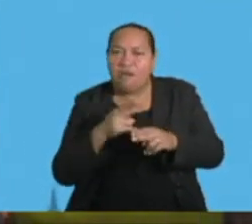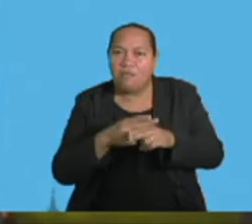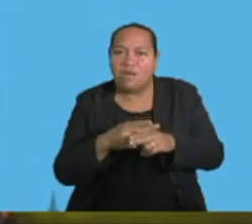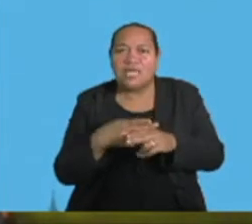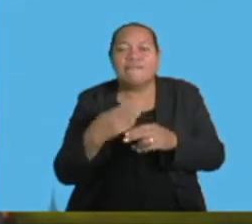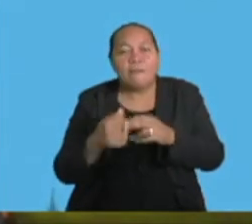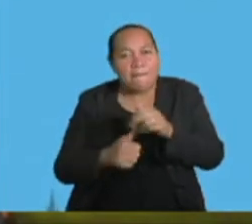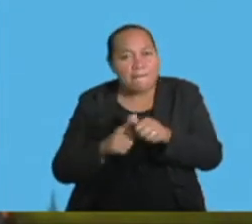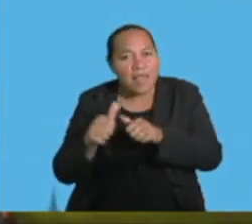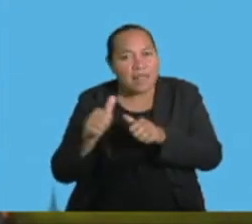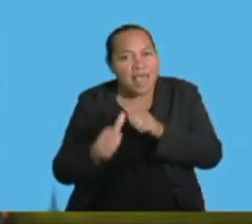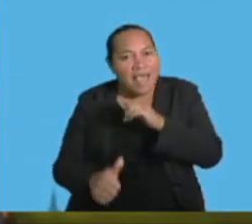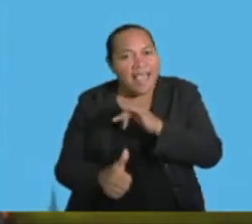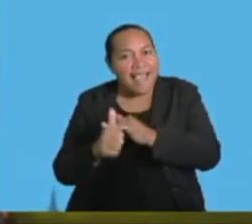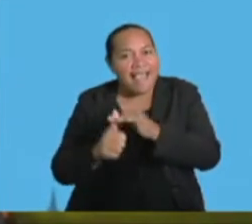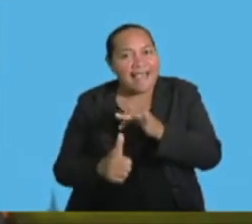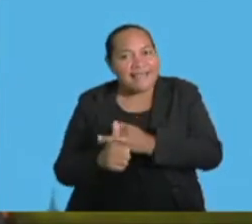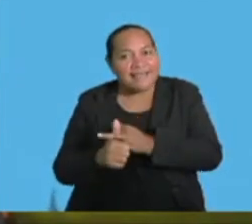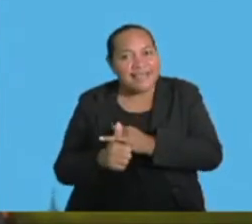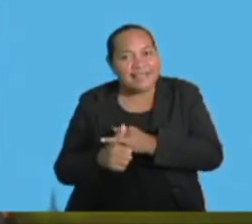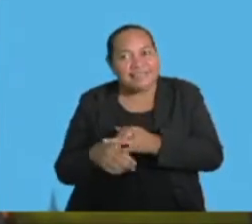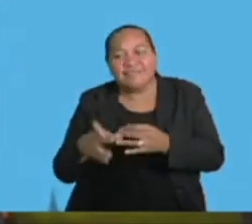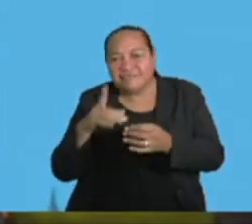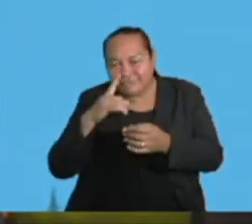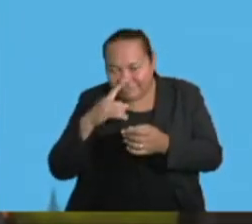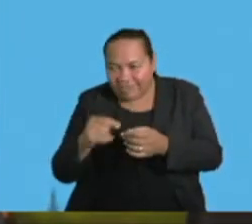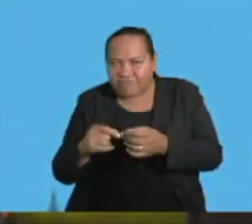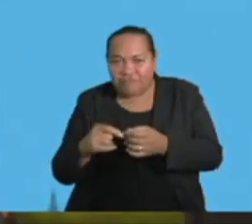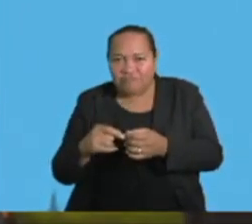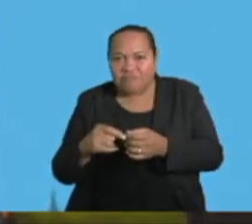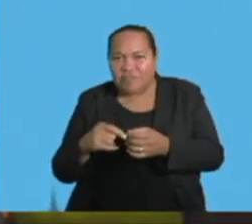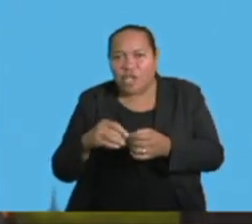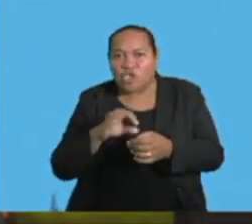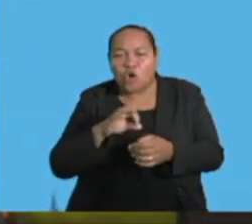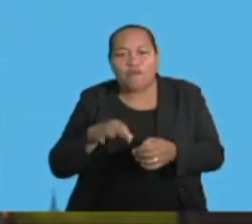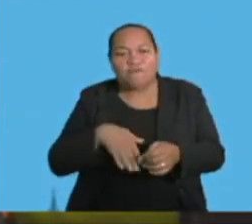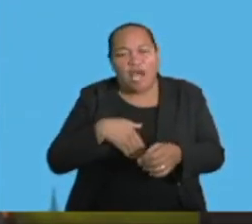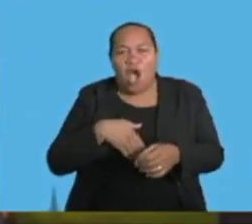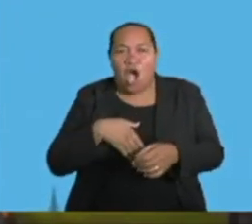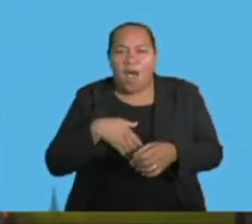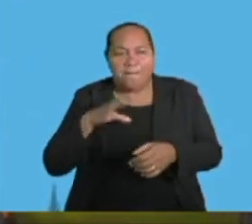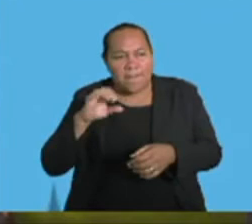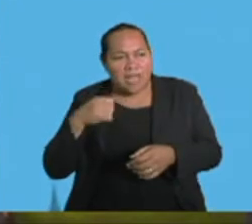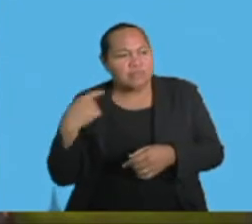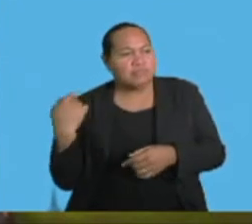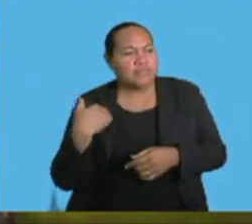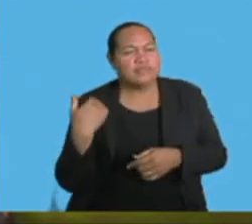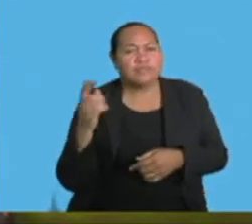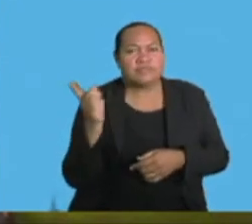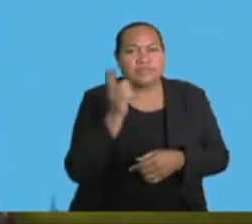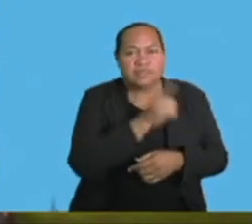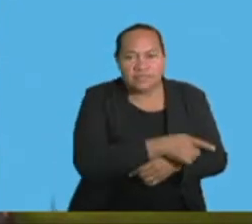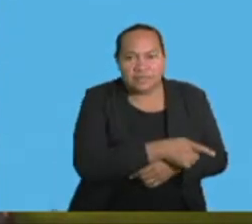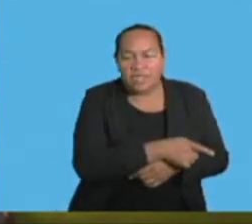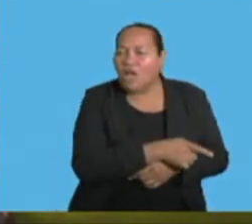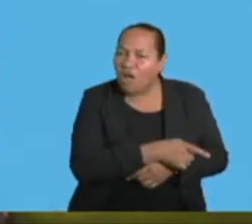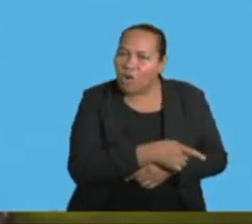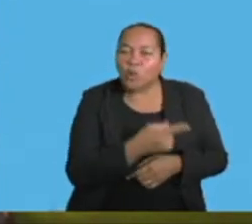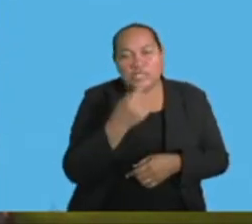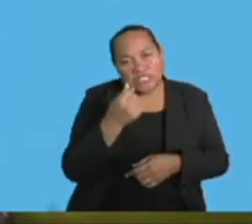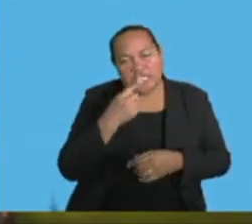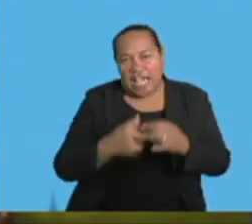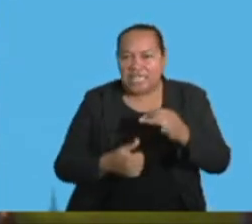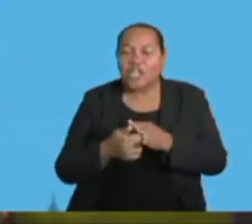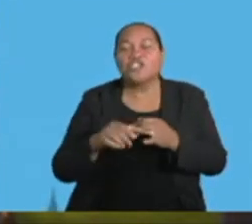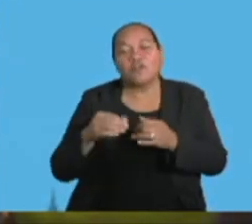better access to the markets. So they don't necessarily have to feel they have to go and live in the urban areas. And of course people can easily go to them